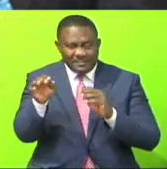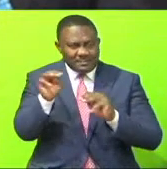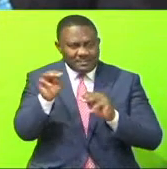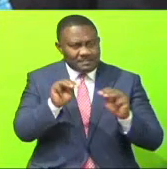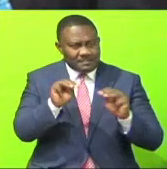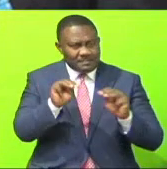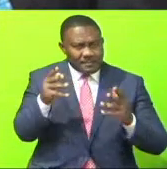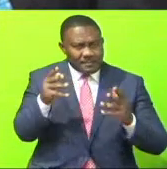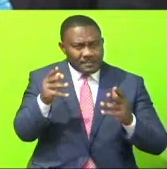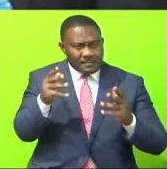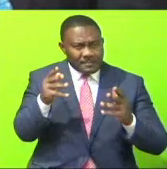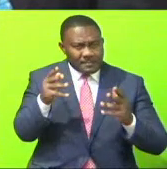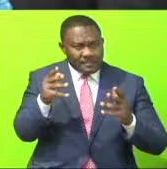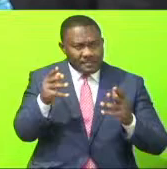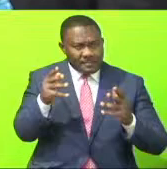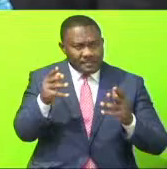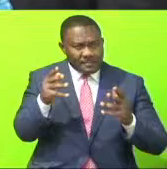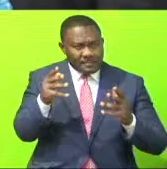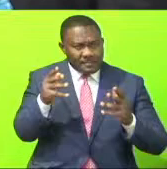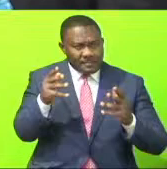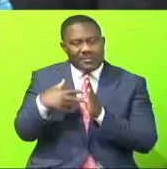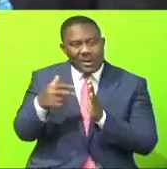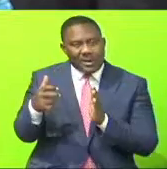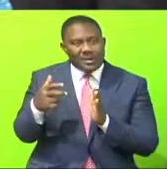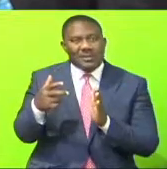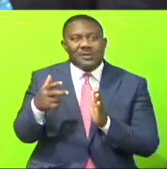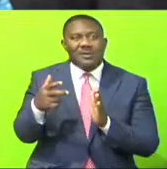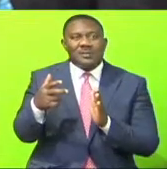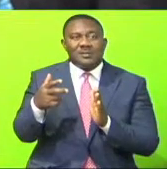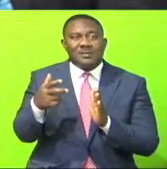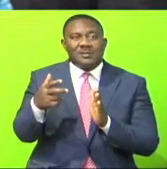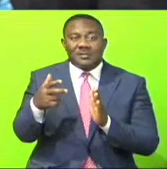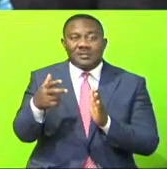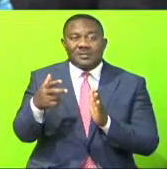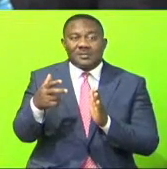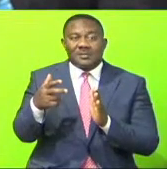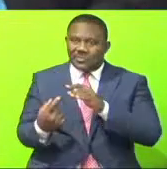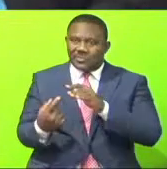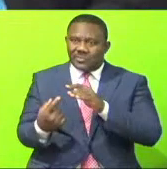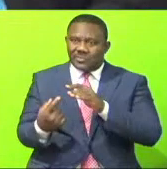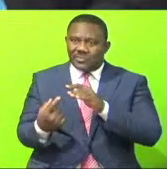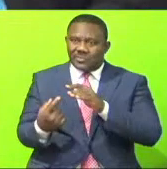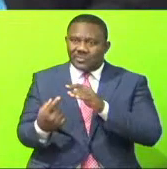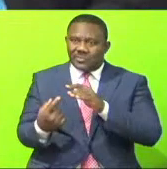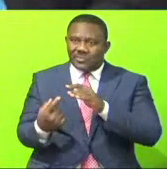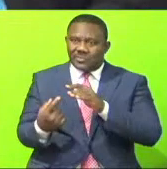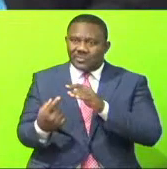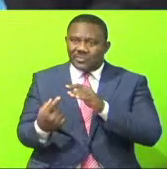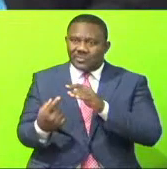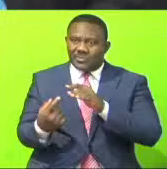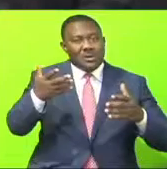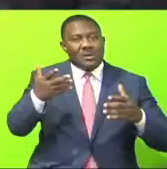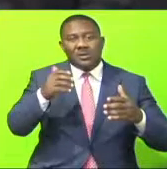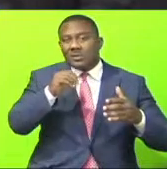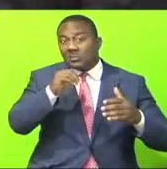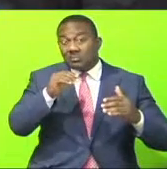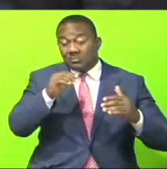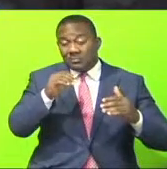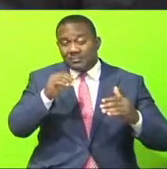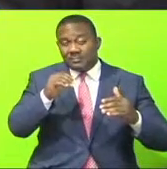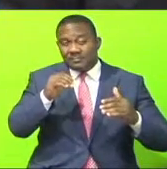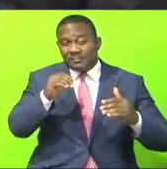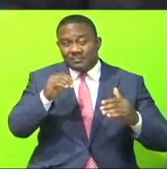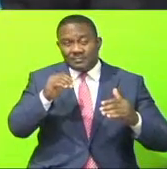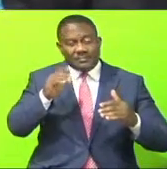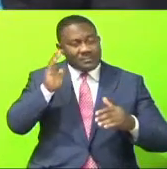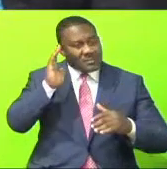1 of this article arises in proceedings in court other than the Supreme Court, the court shall stay proceedings and